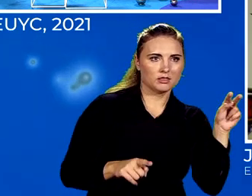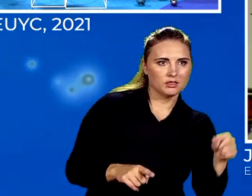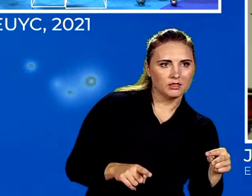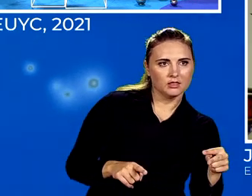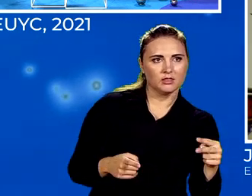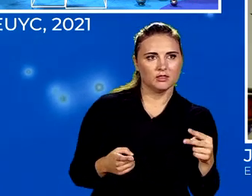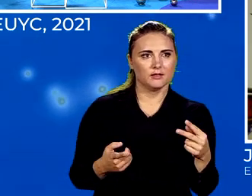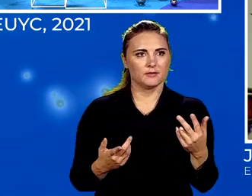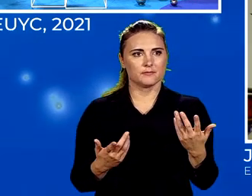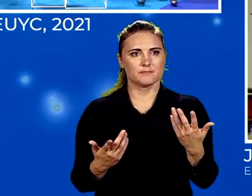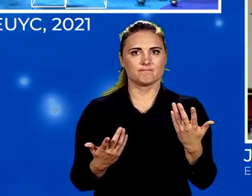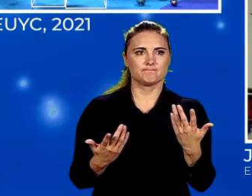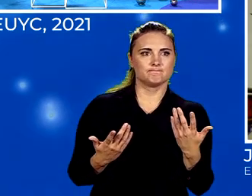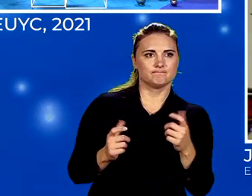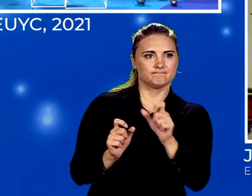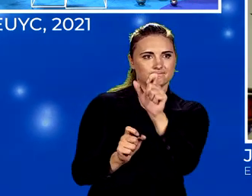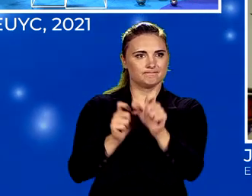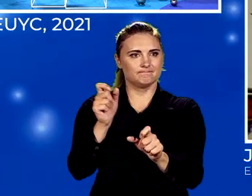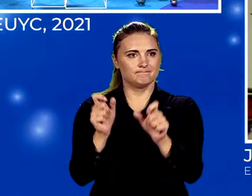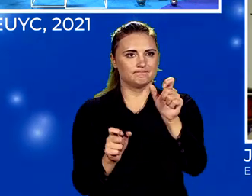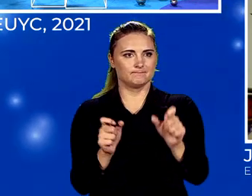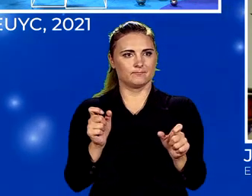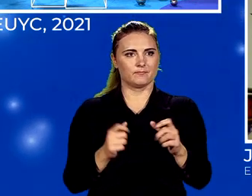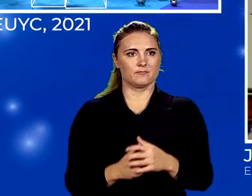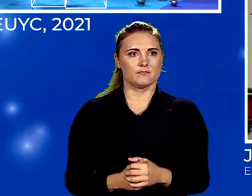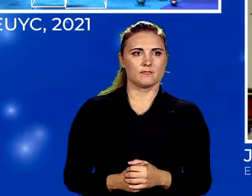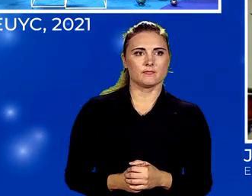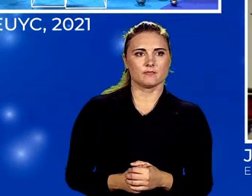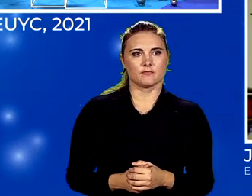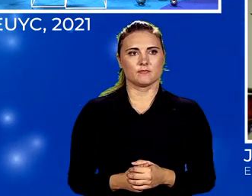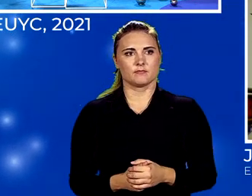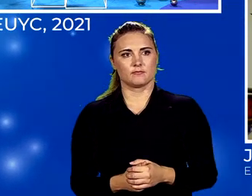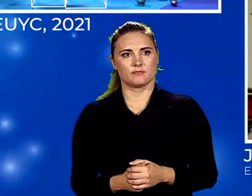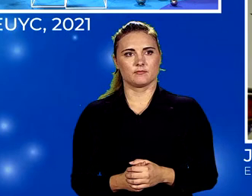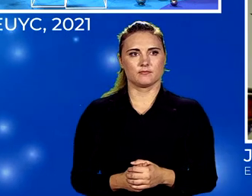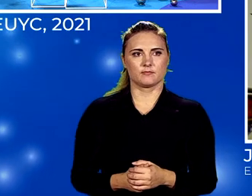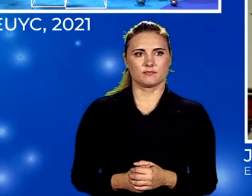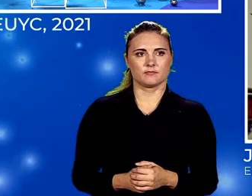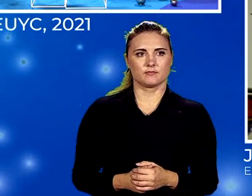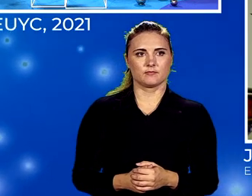are called by our first names while the others were introduced with their last names.